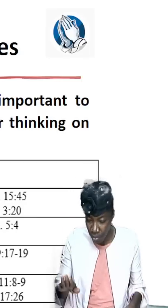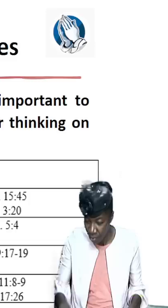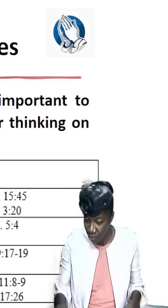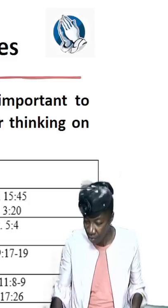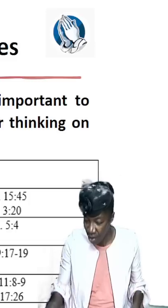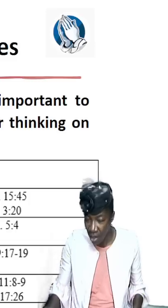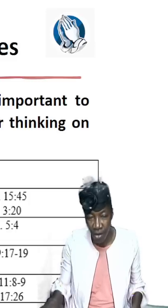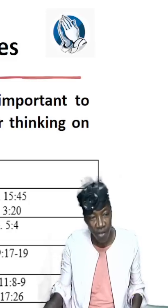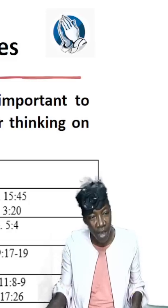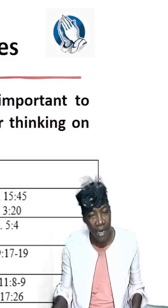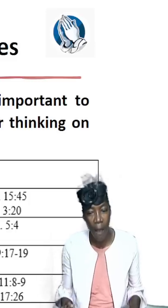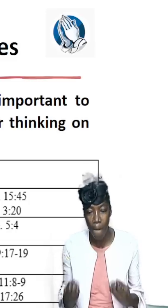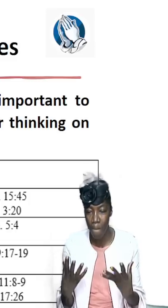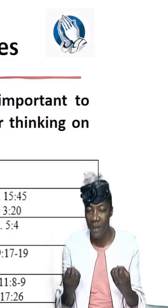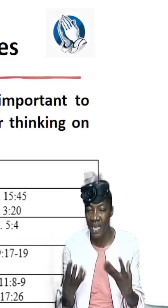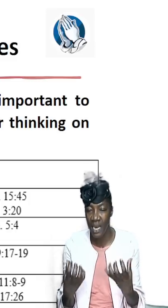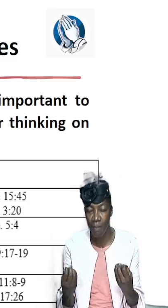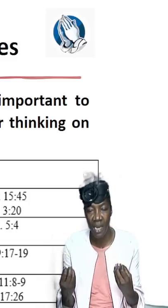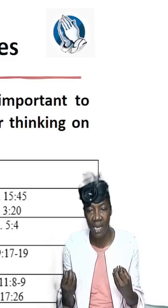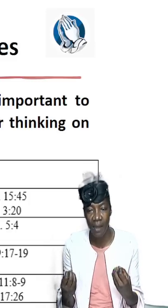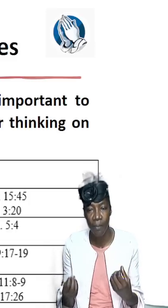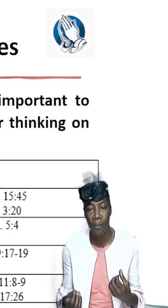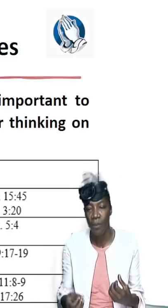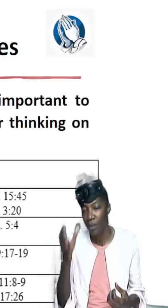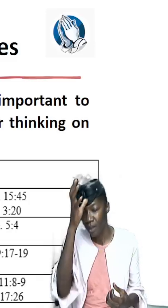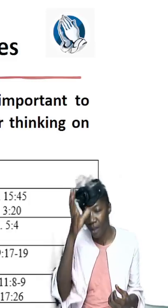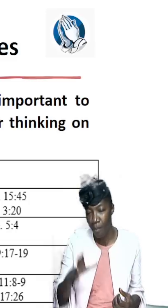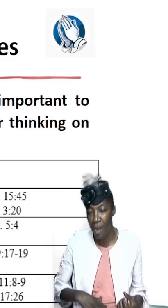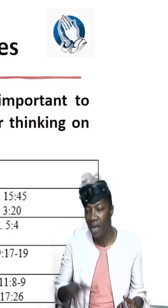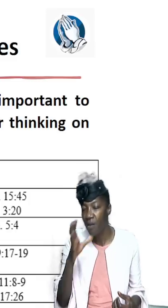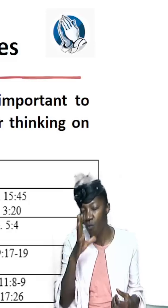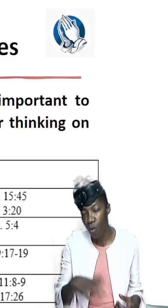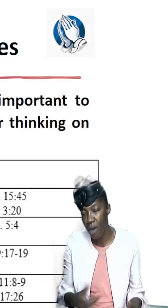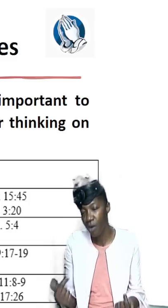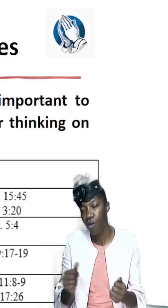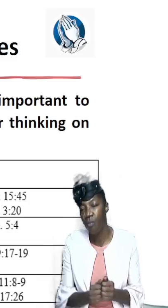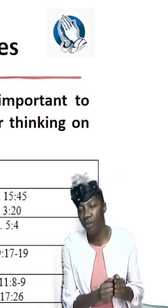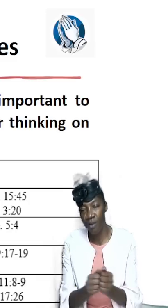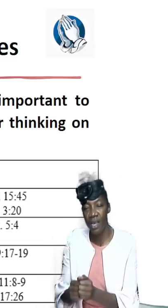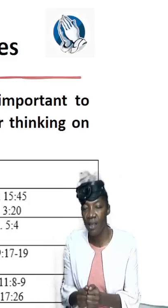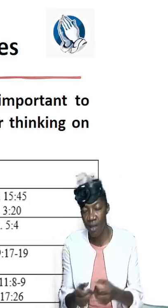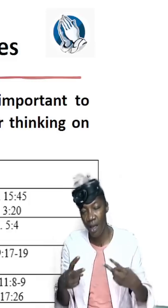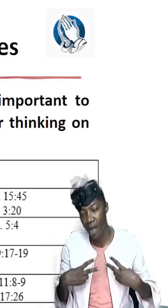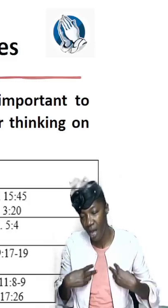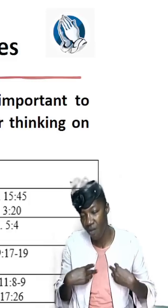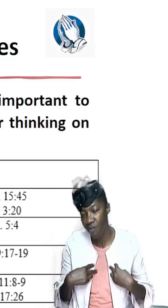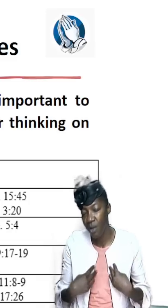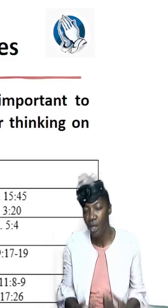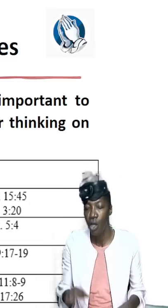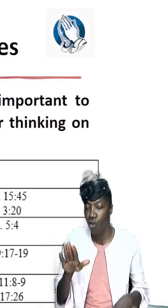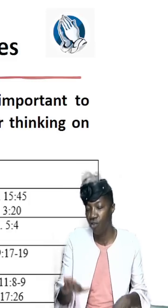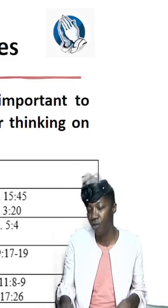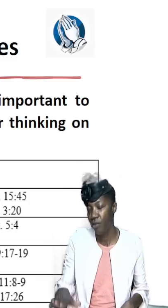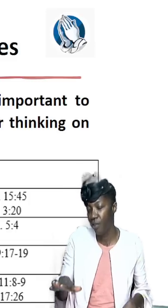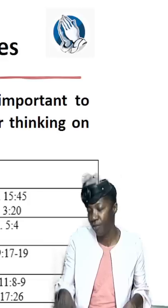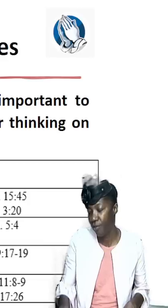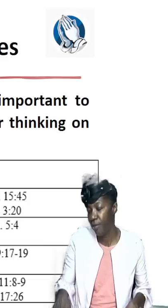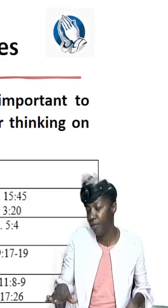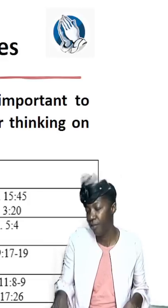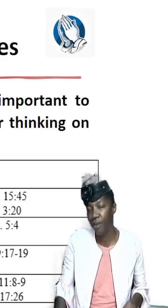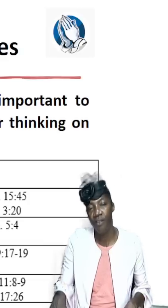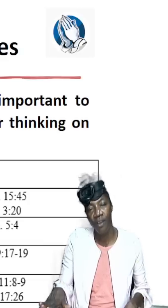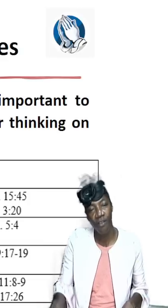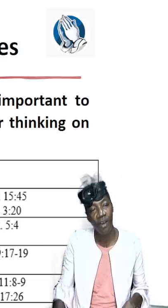of course, a man and a woman would have gotten together and they would have had offspring and offspring and offspring. And